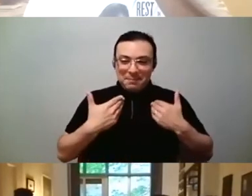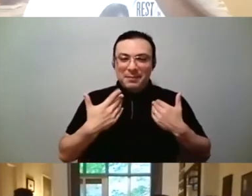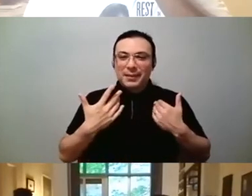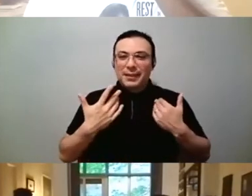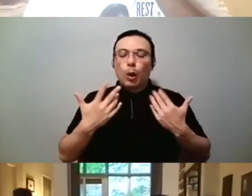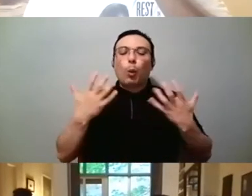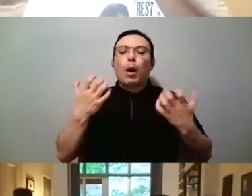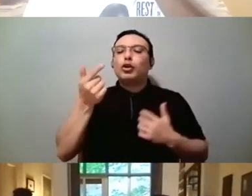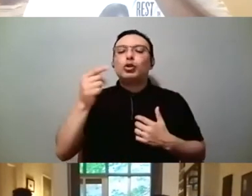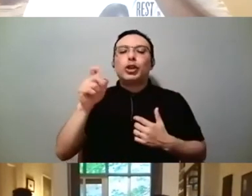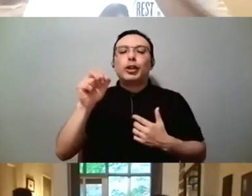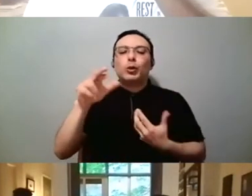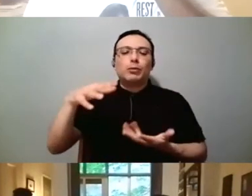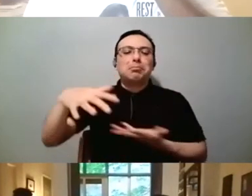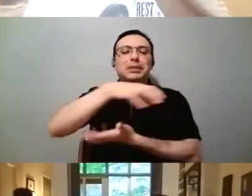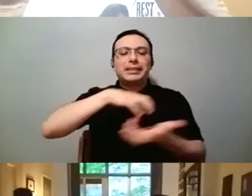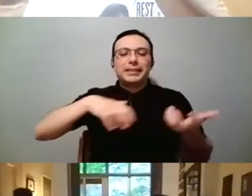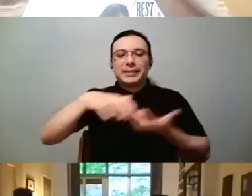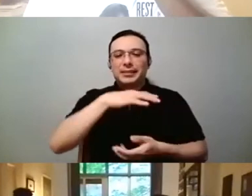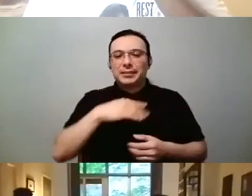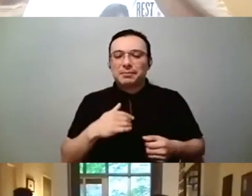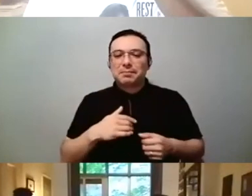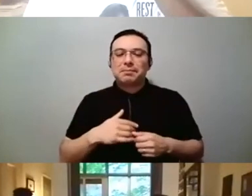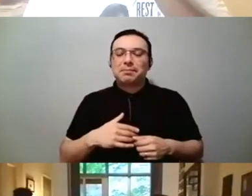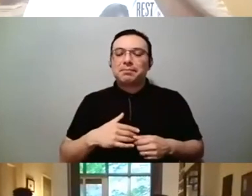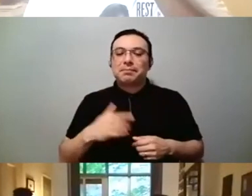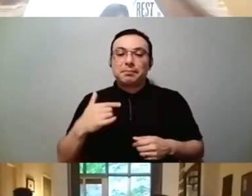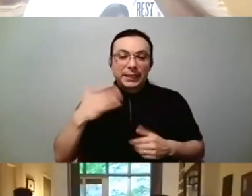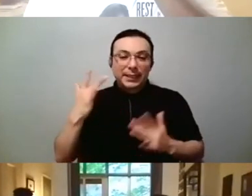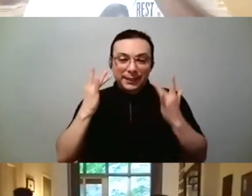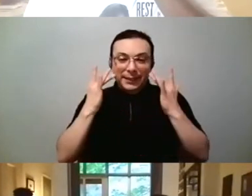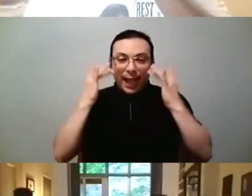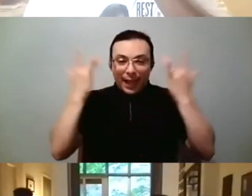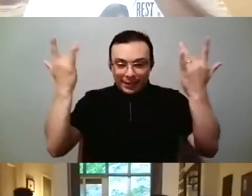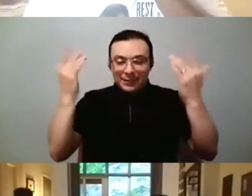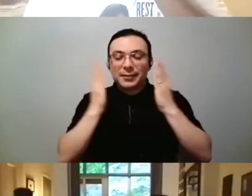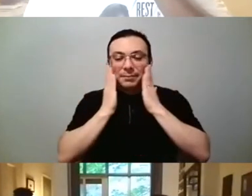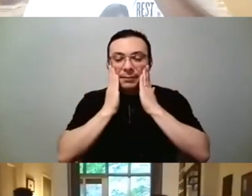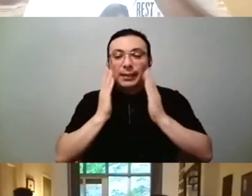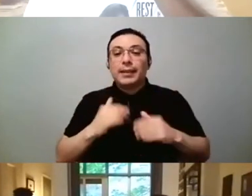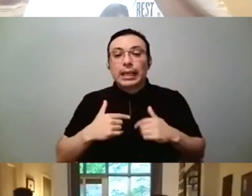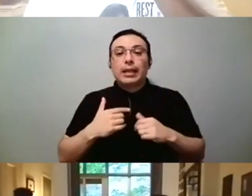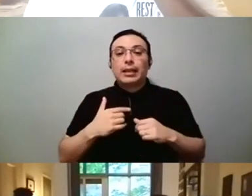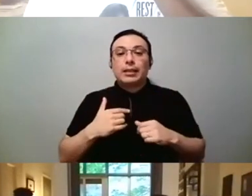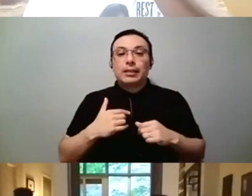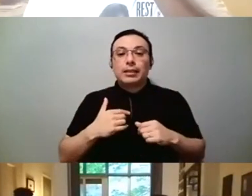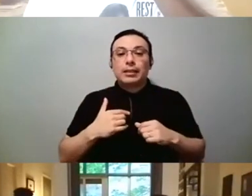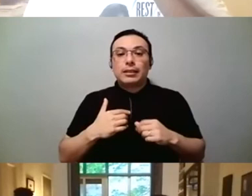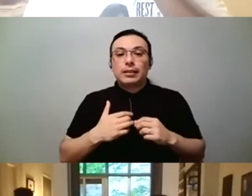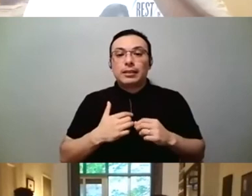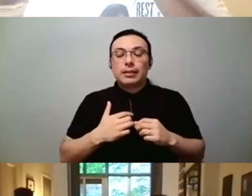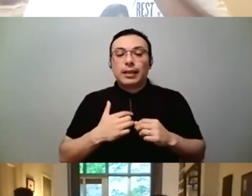I am light skinned. I am have a history of, well,